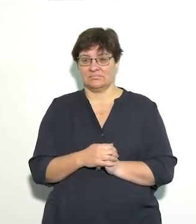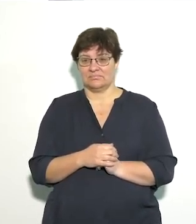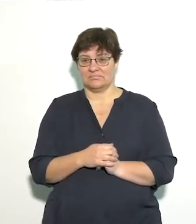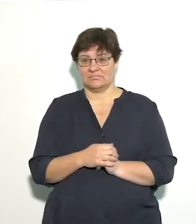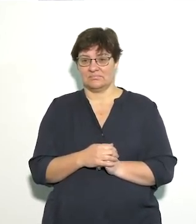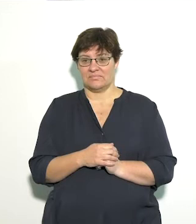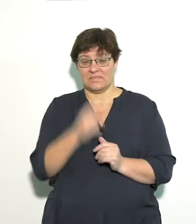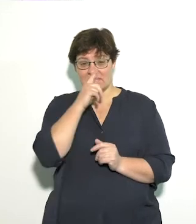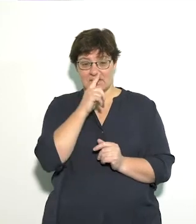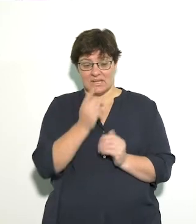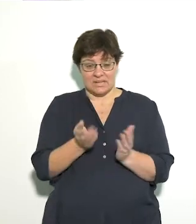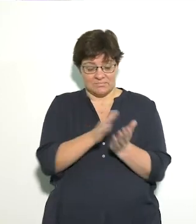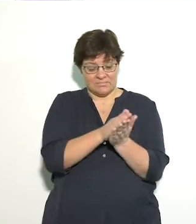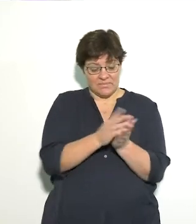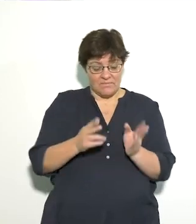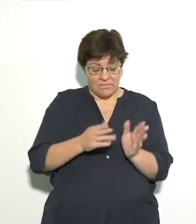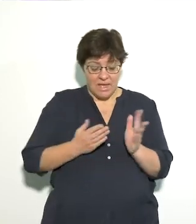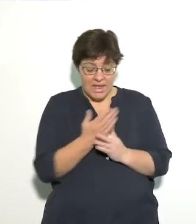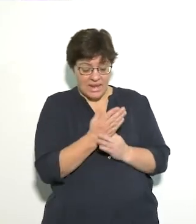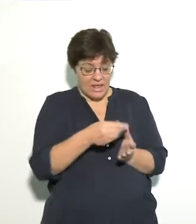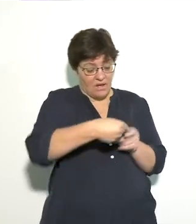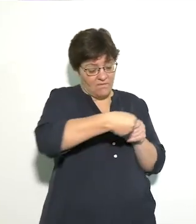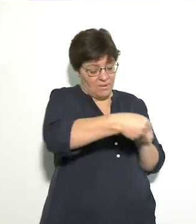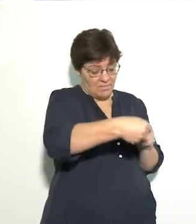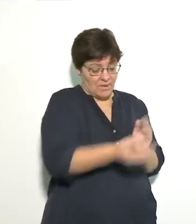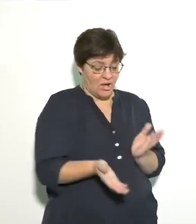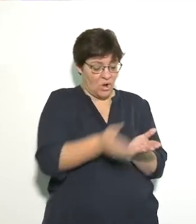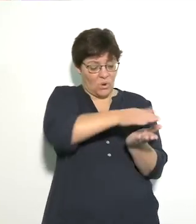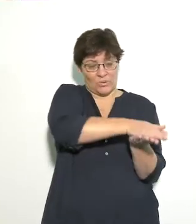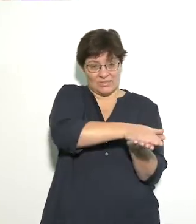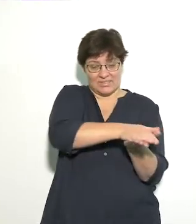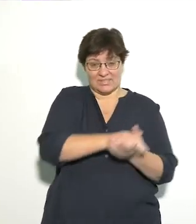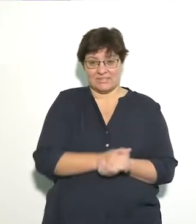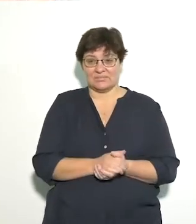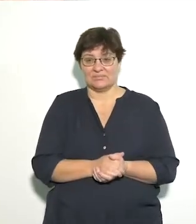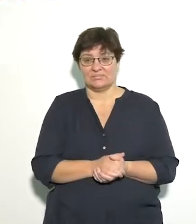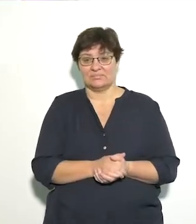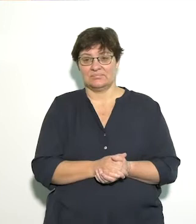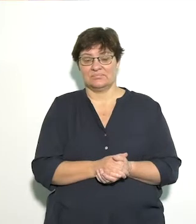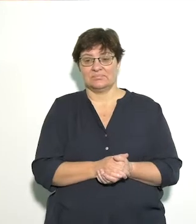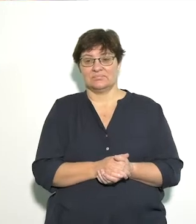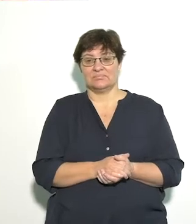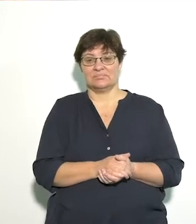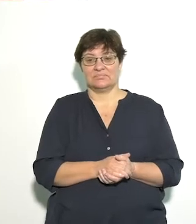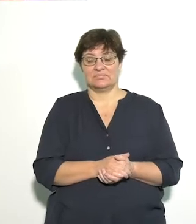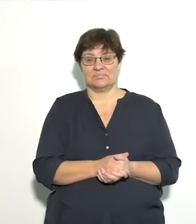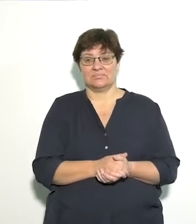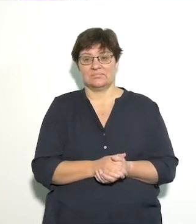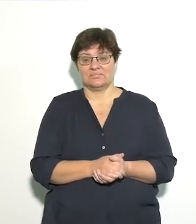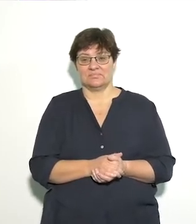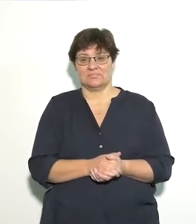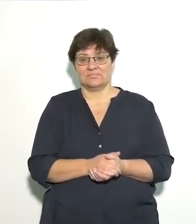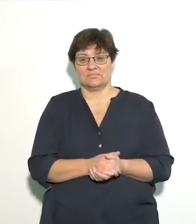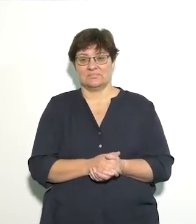fold. That's where the pop-up's going to go. When you close the page, it looks like